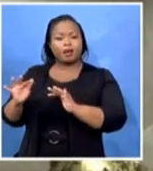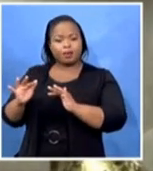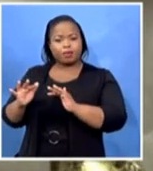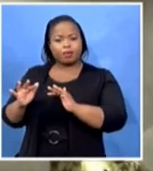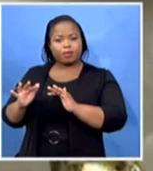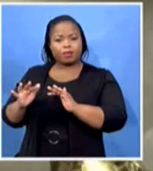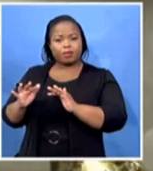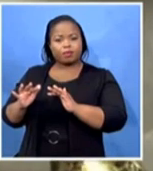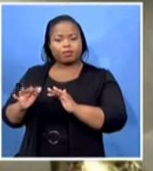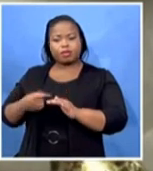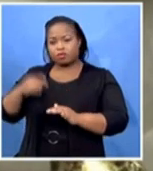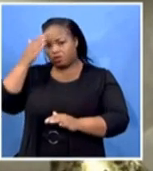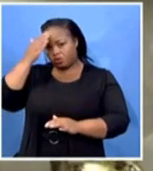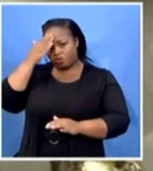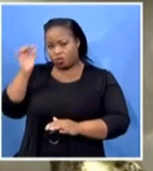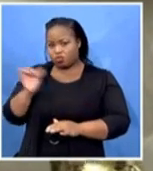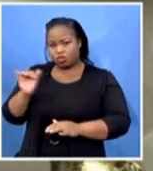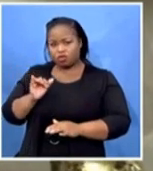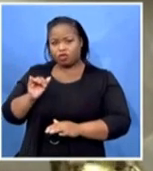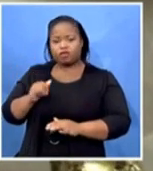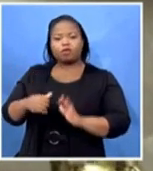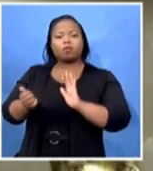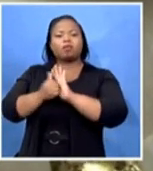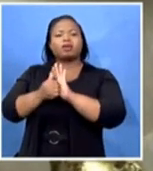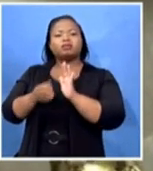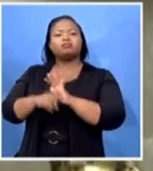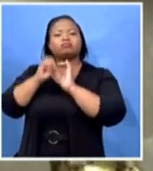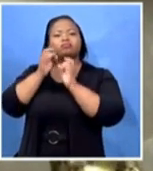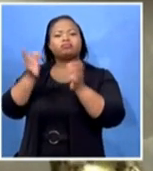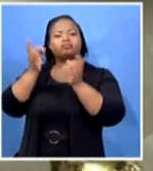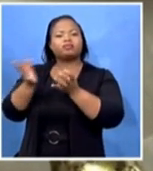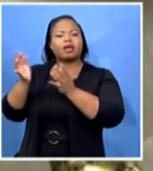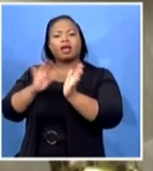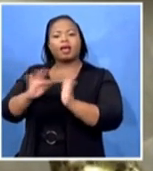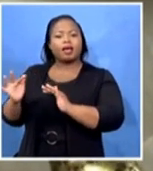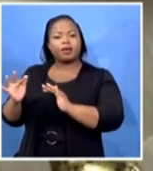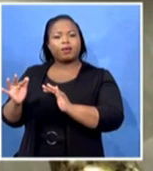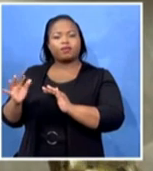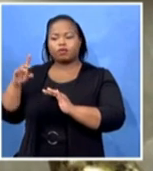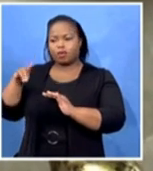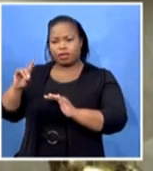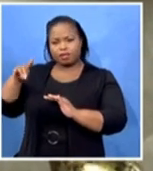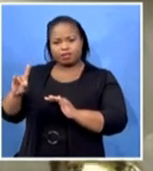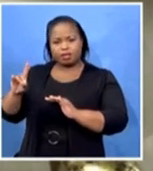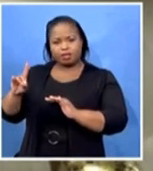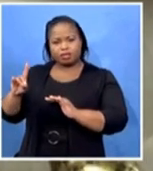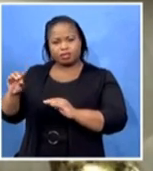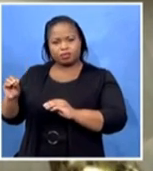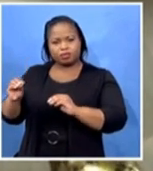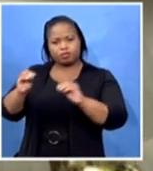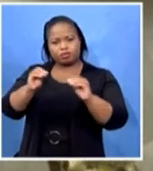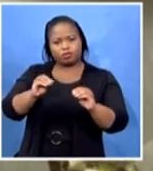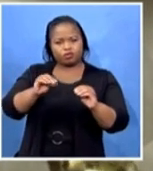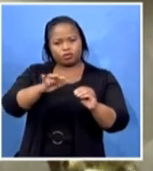to, that we can be able, is to move your animal to a place of sale. That